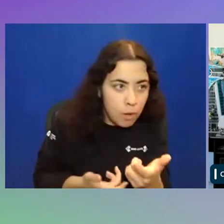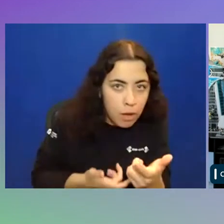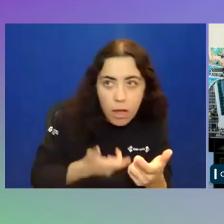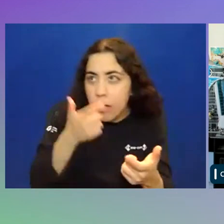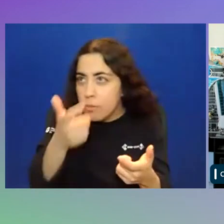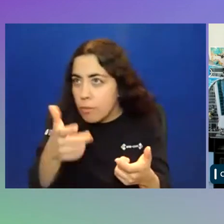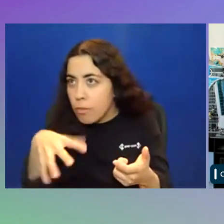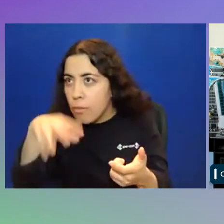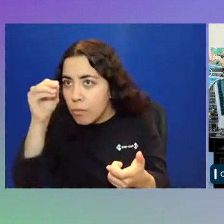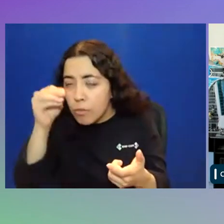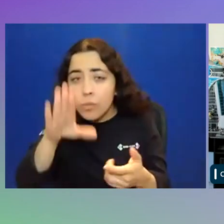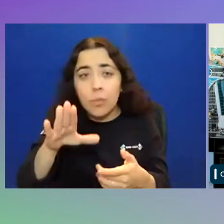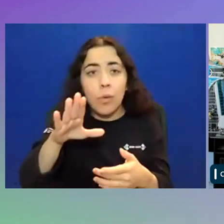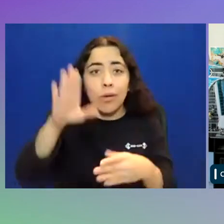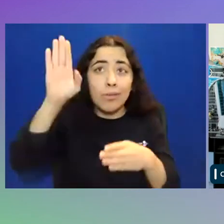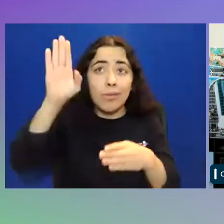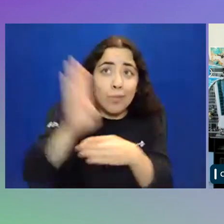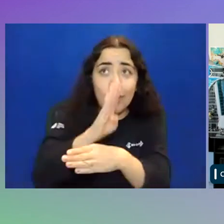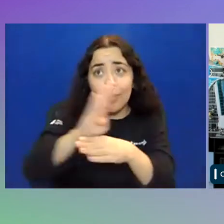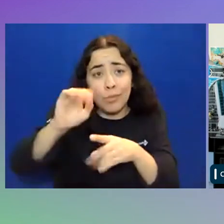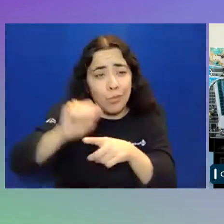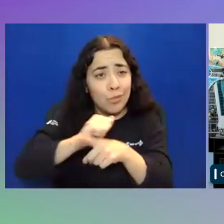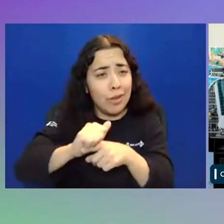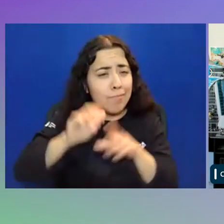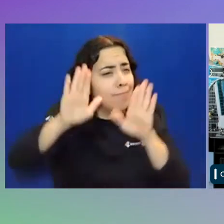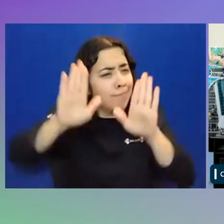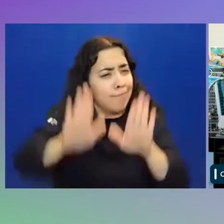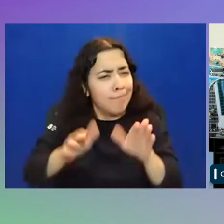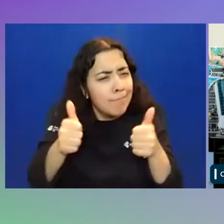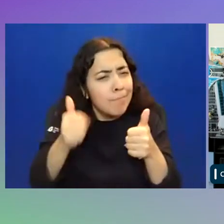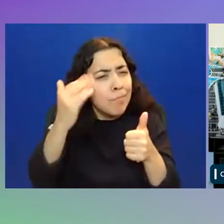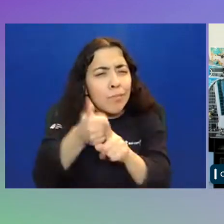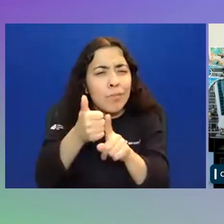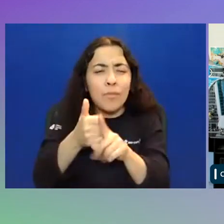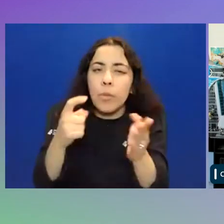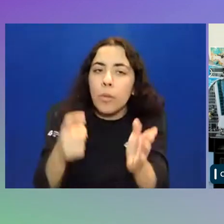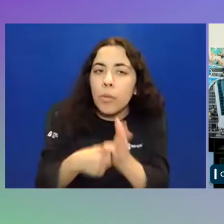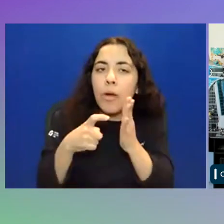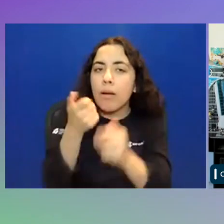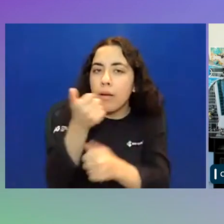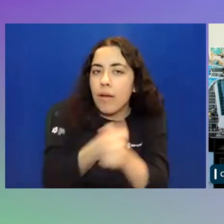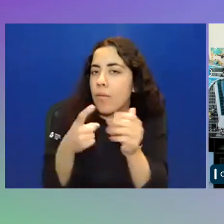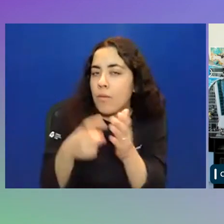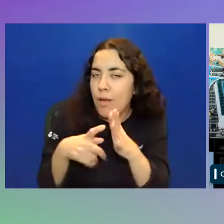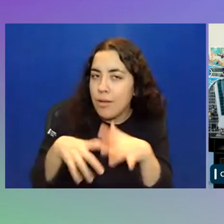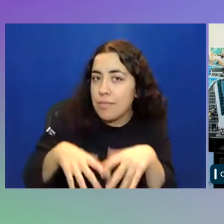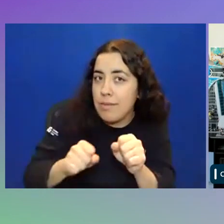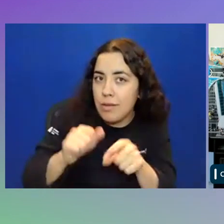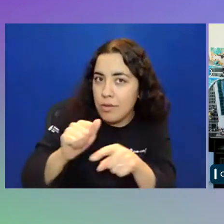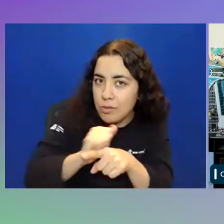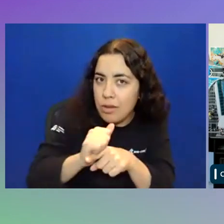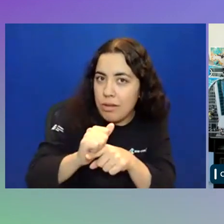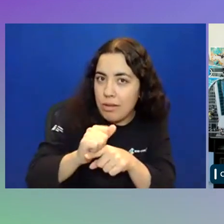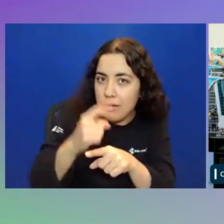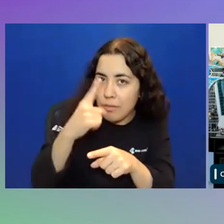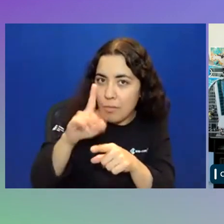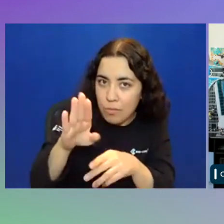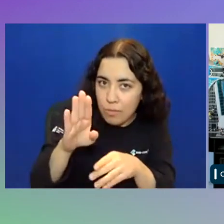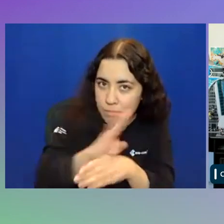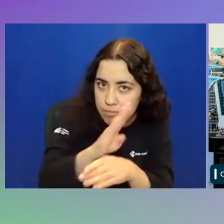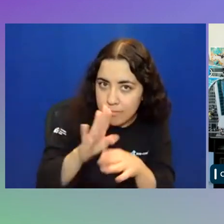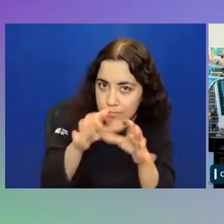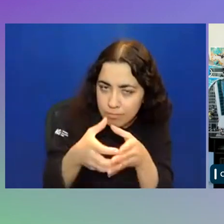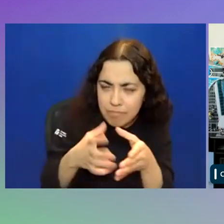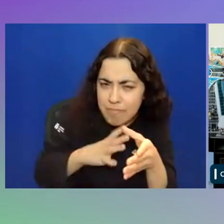corporate training is great because you can require it. Everybody has to take it, but you're right, like it's kind of passive in nature,